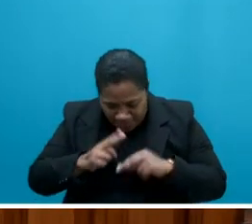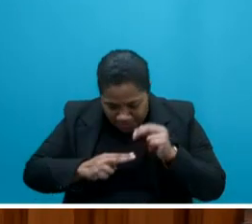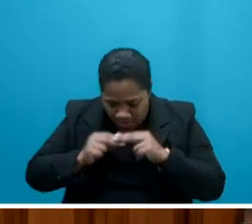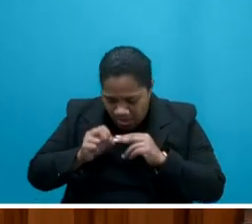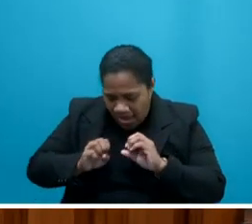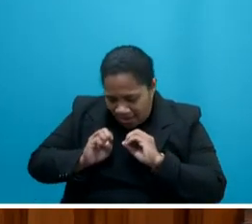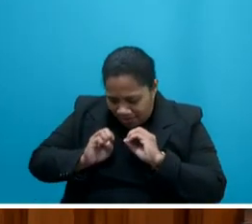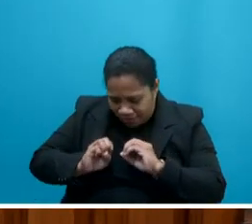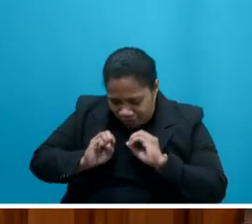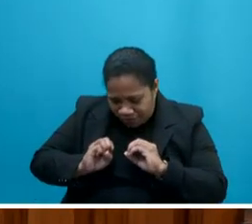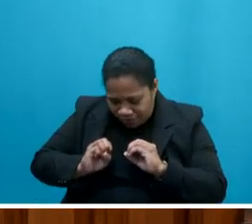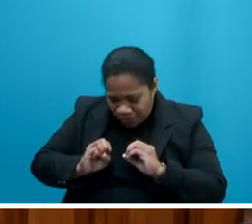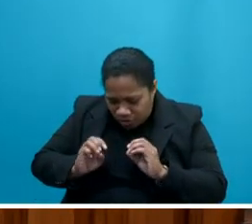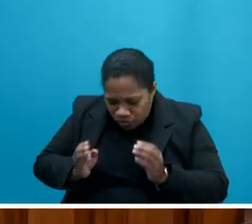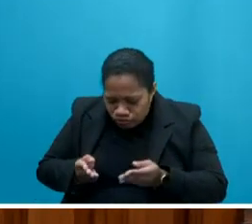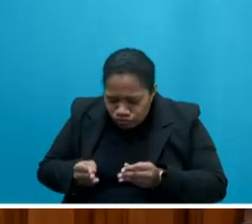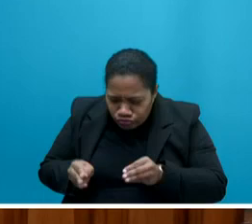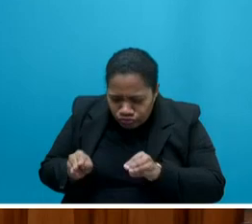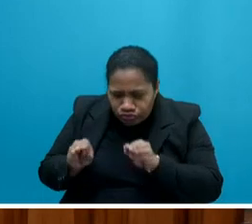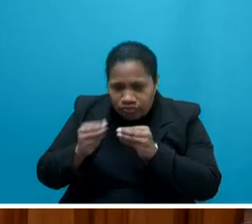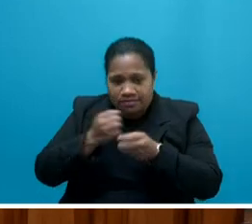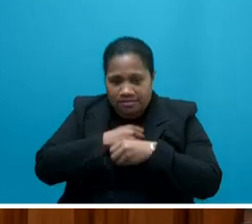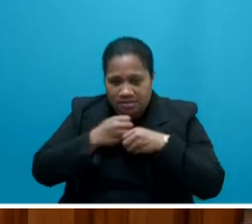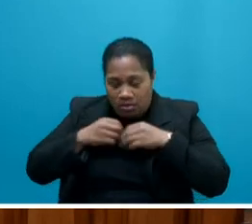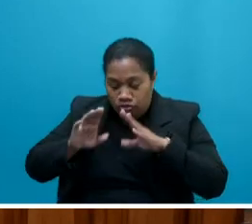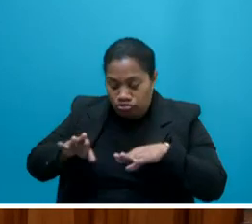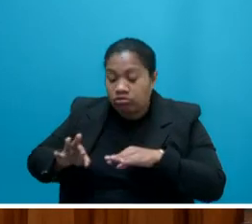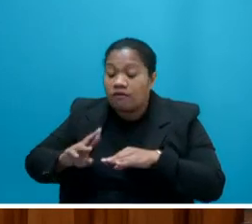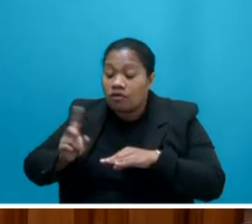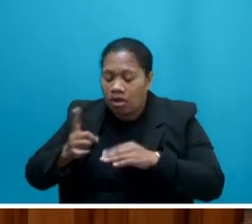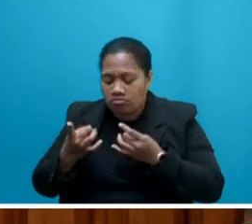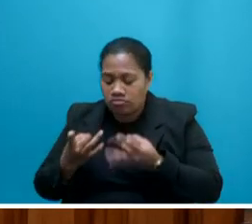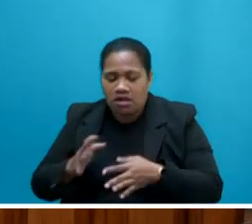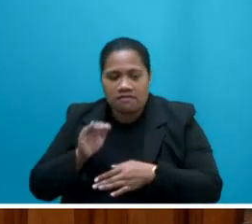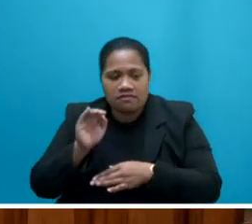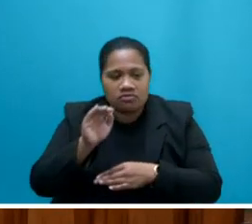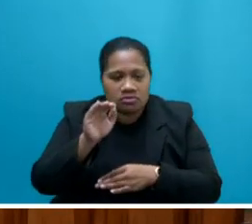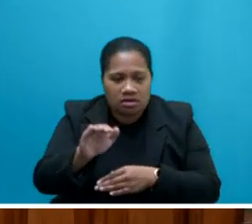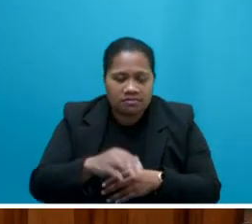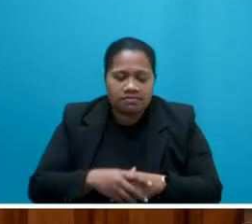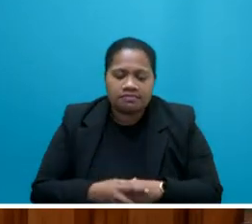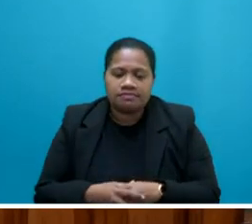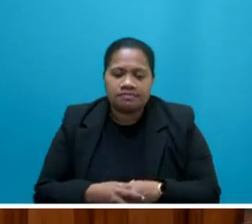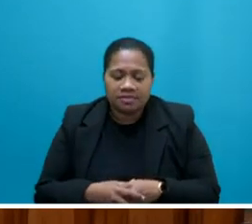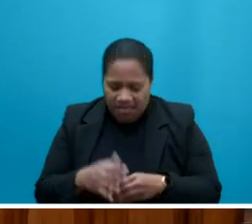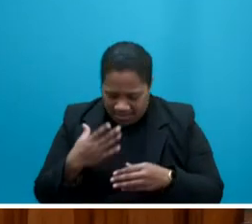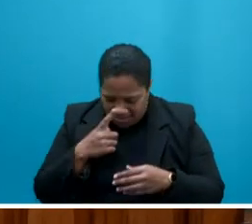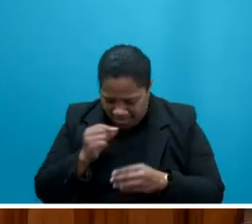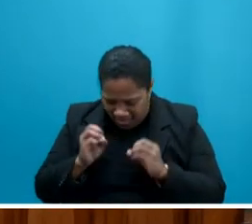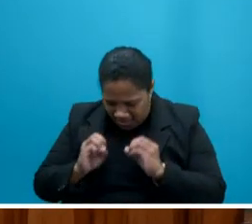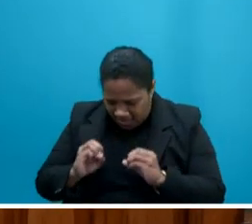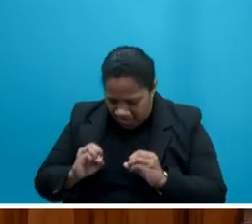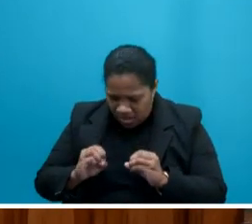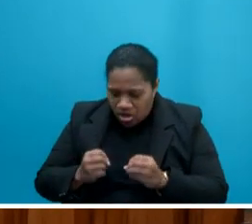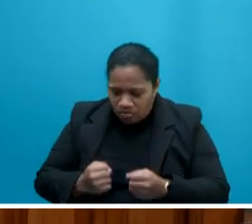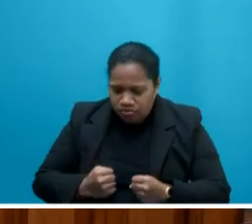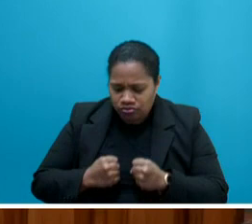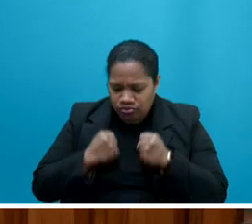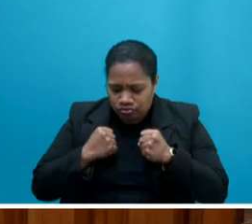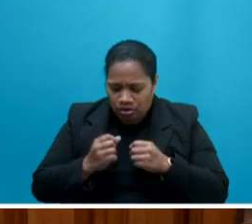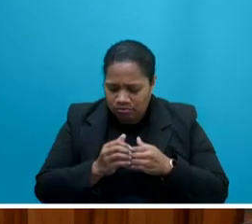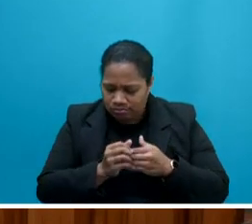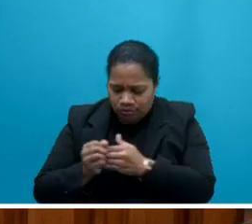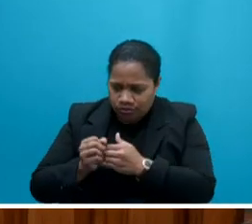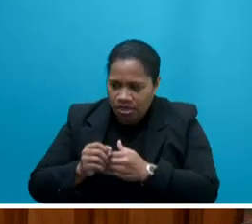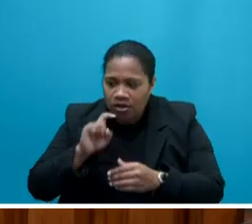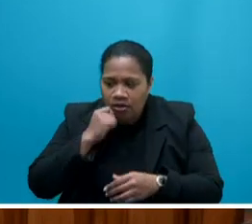future through inclusive, equitable, and strong leadership that listens. It appears political change